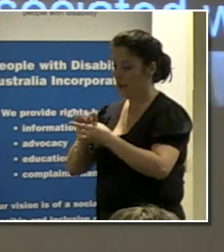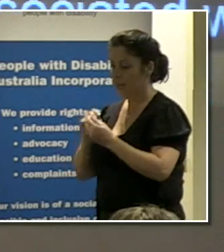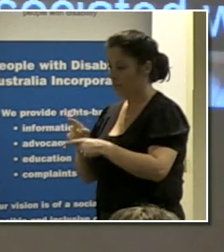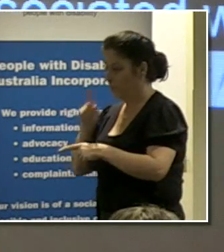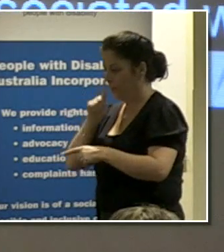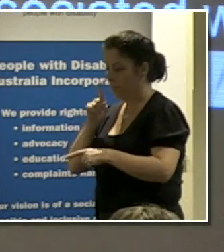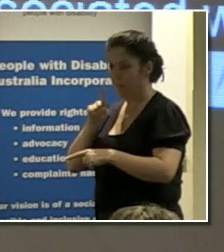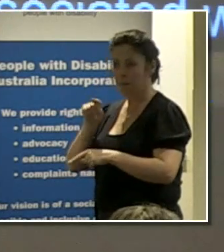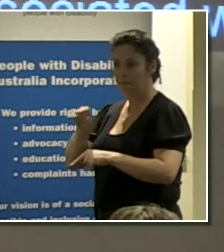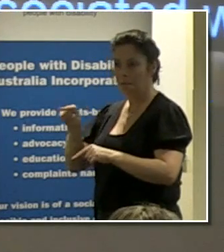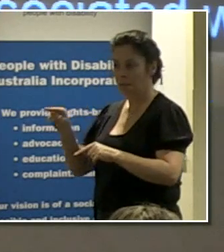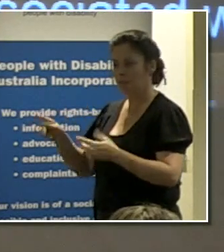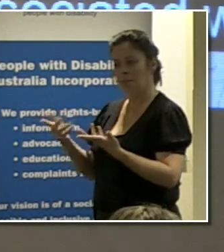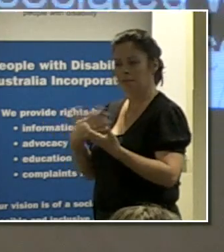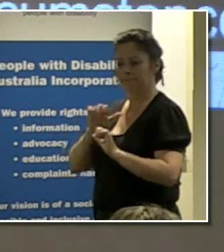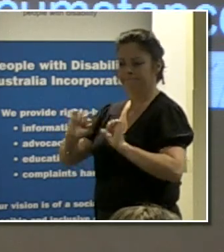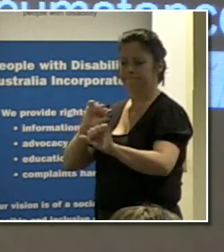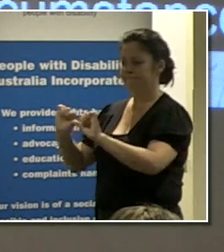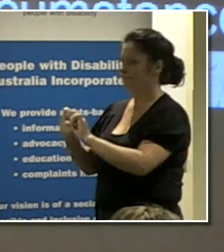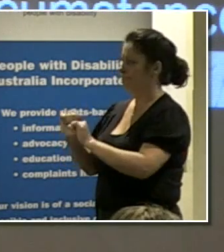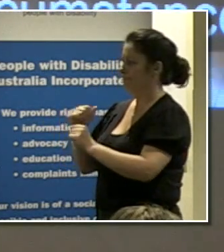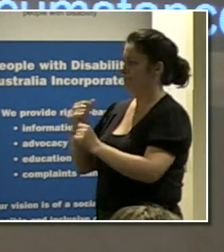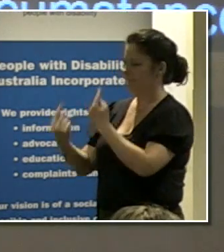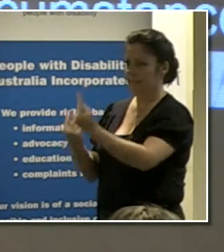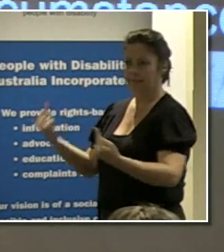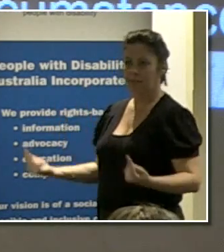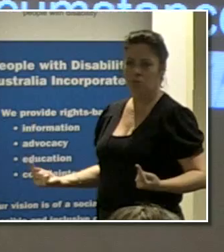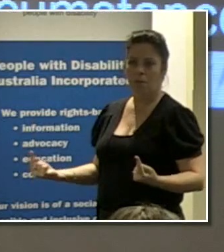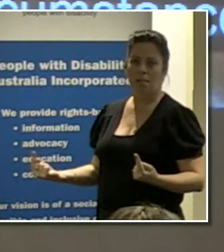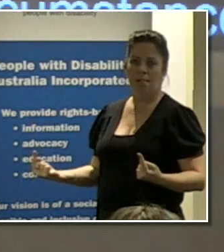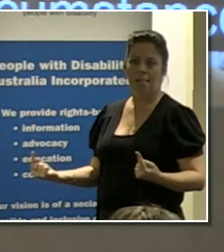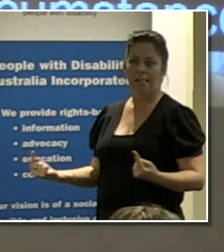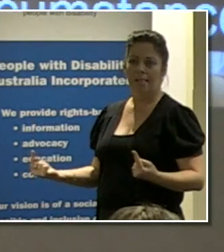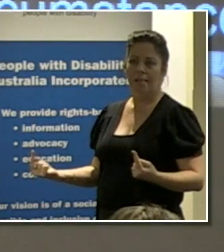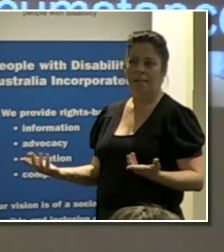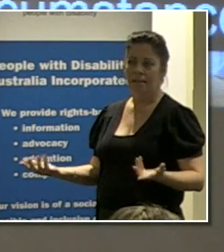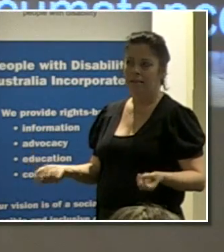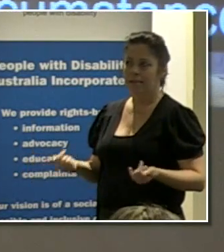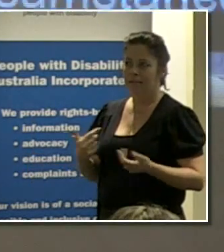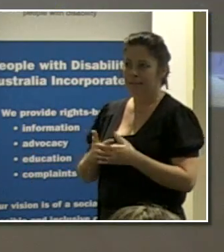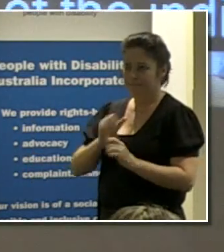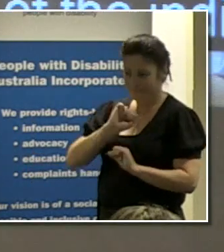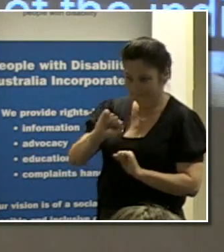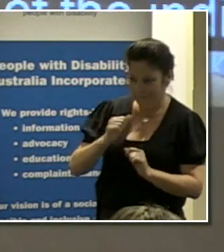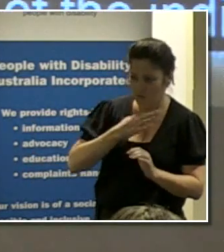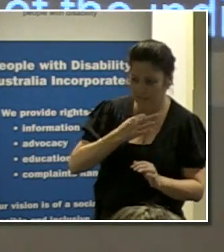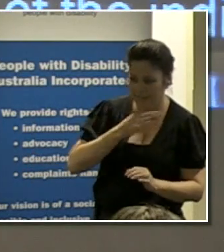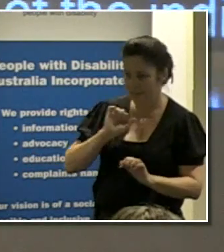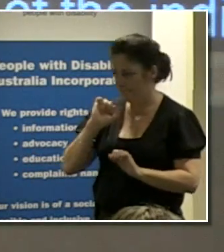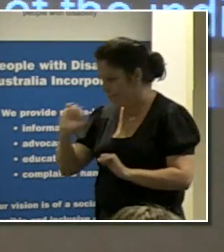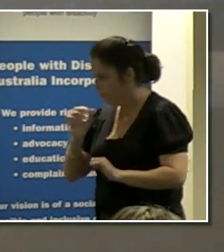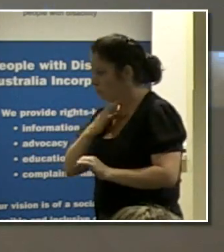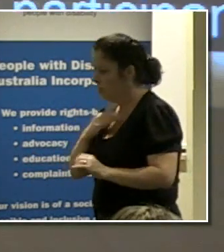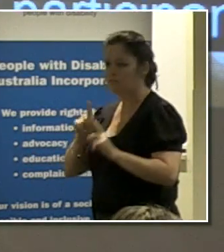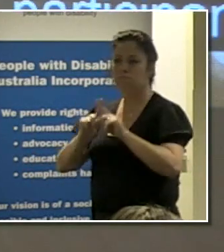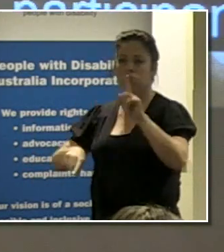circumstances varies as much as all of the individuals who may be participants in the scheme, and we have